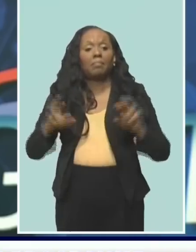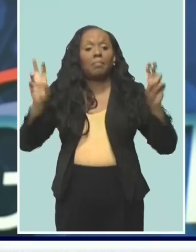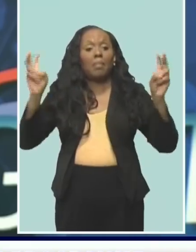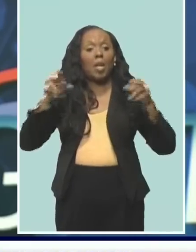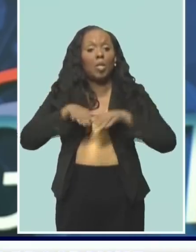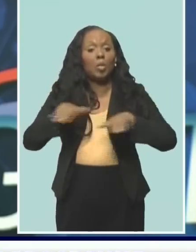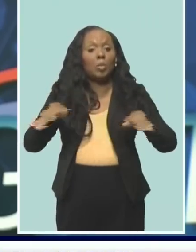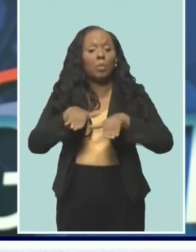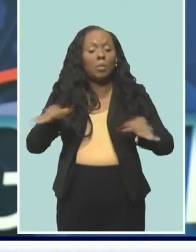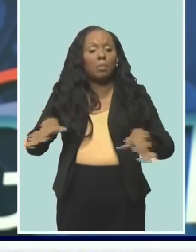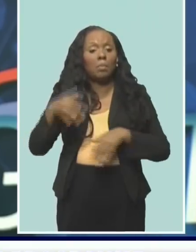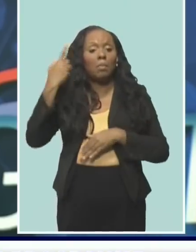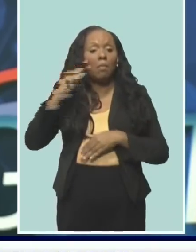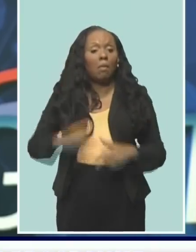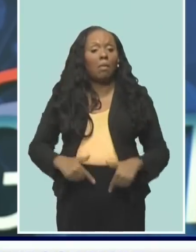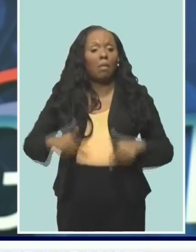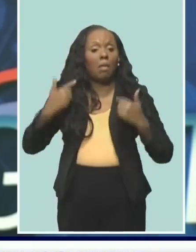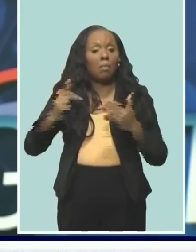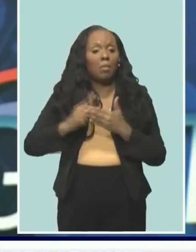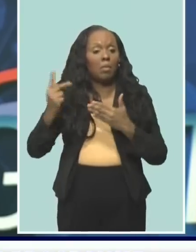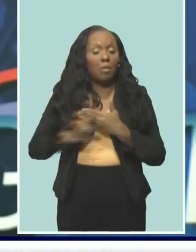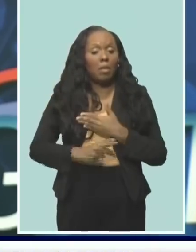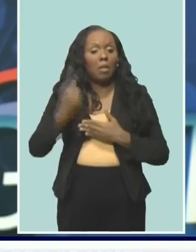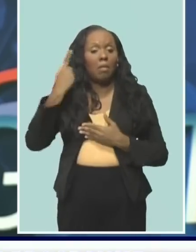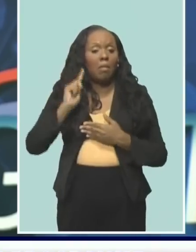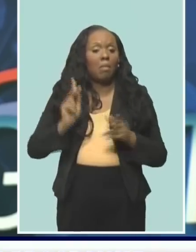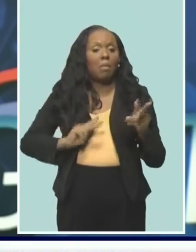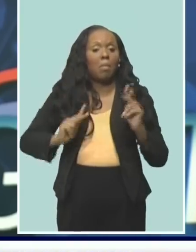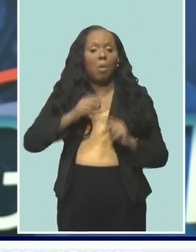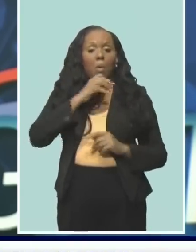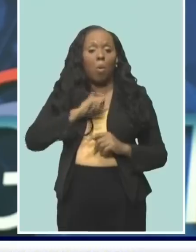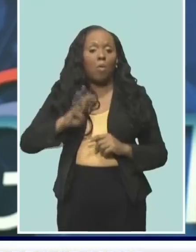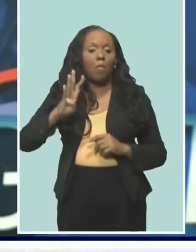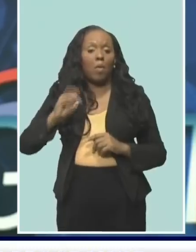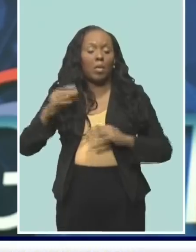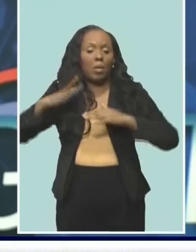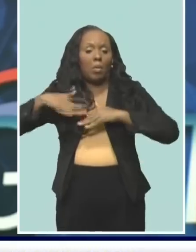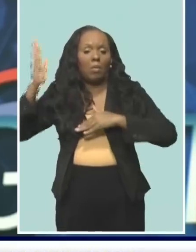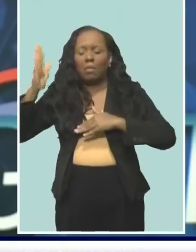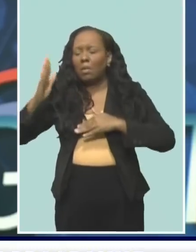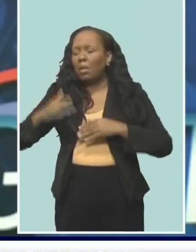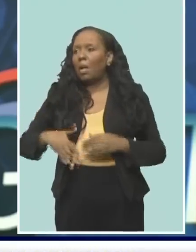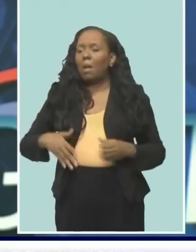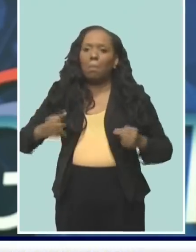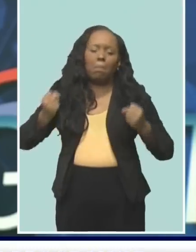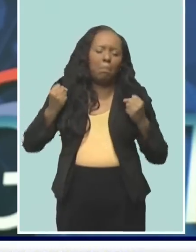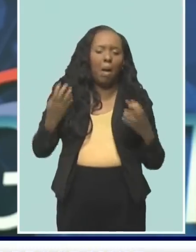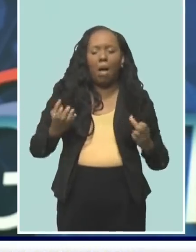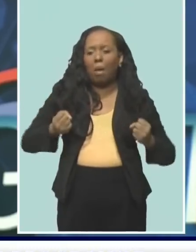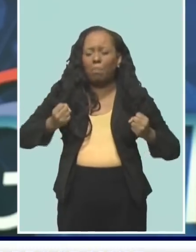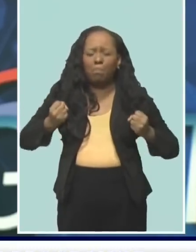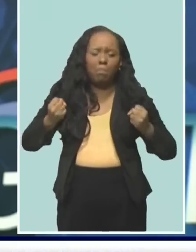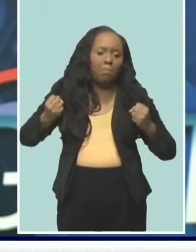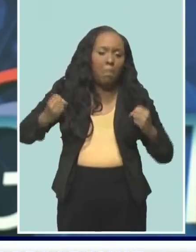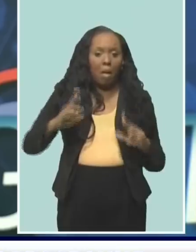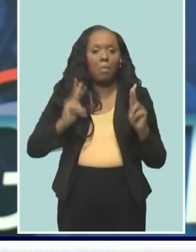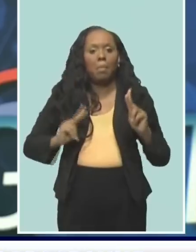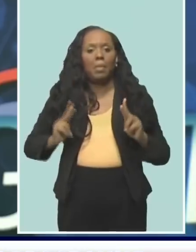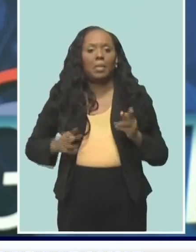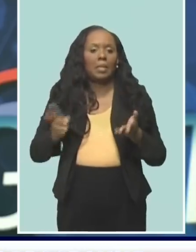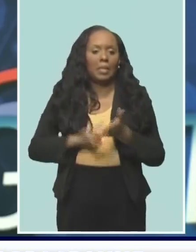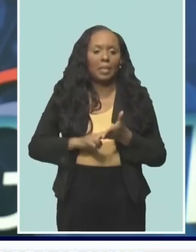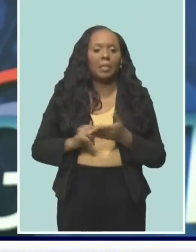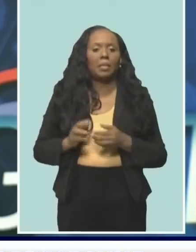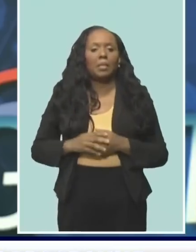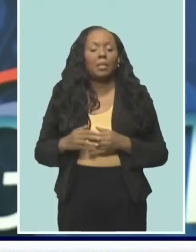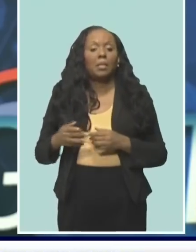Life program to accommodate citizens 40 years and over, the response has been overwhelming. As of Wednesday, 200